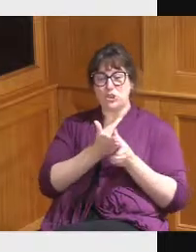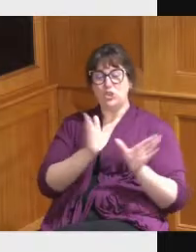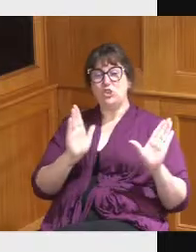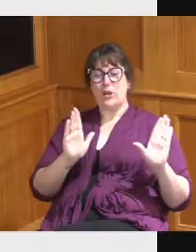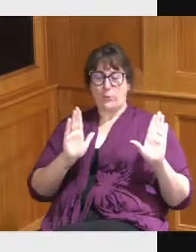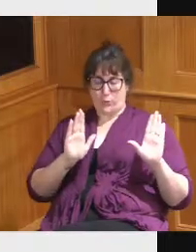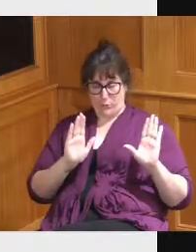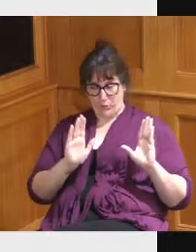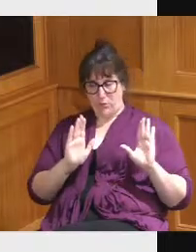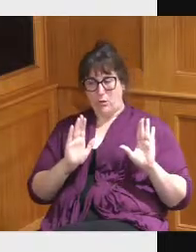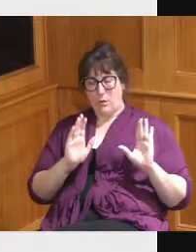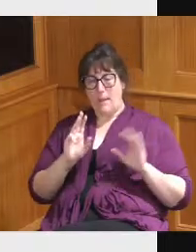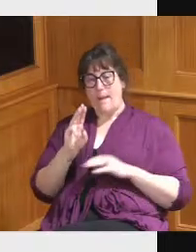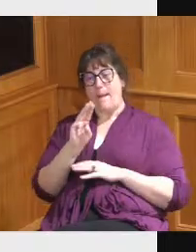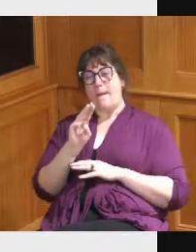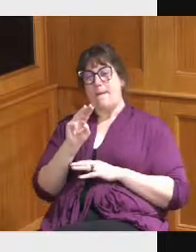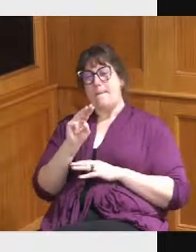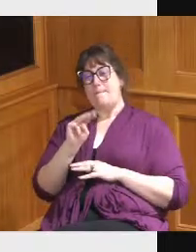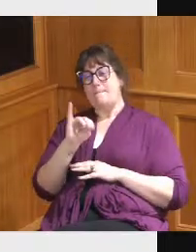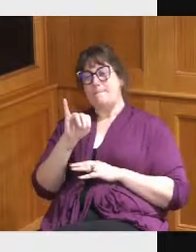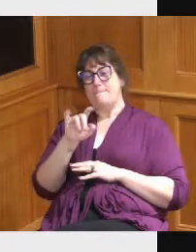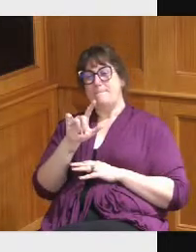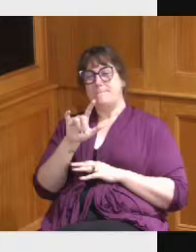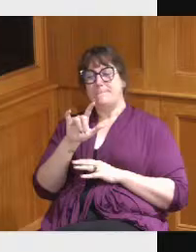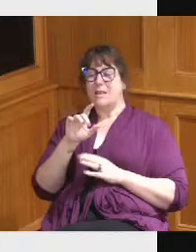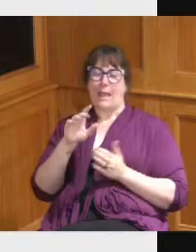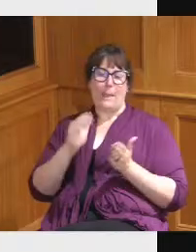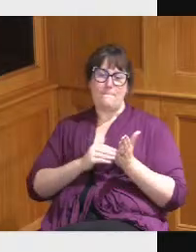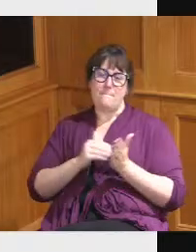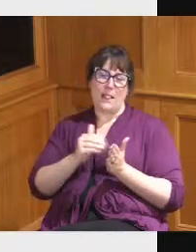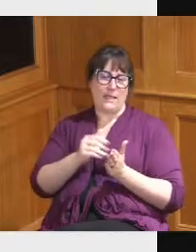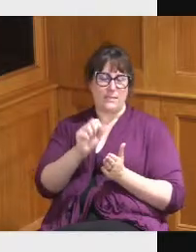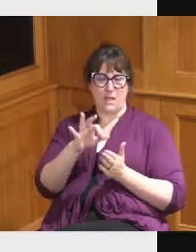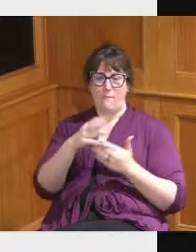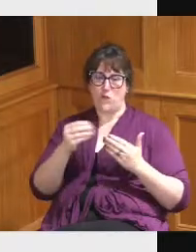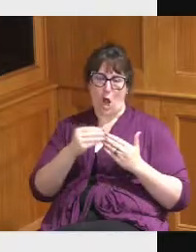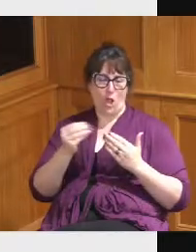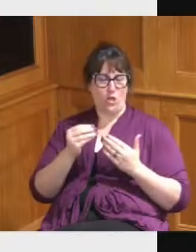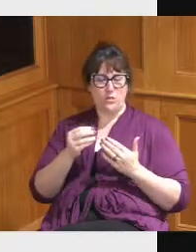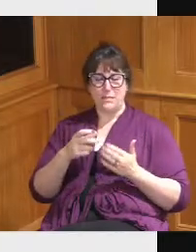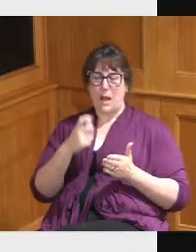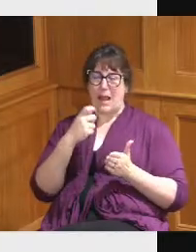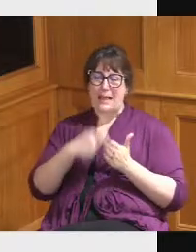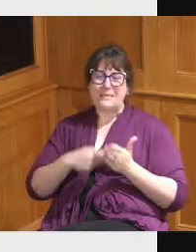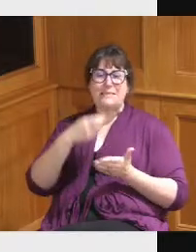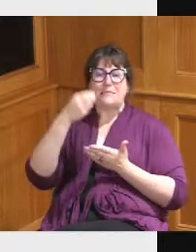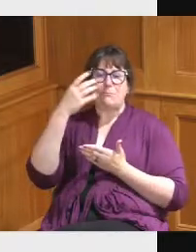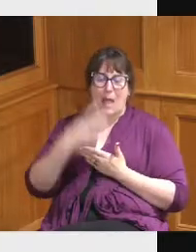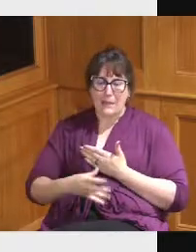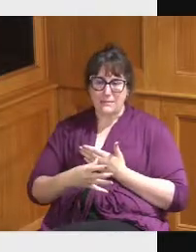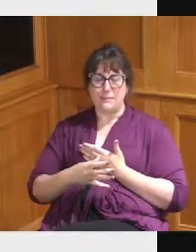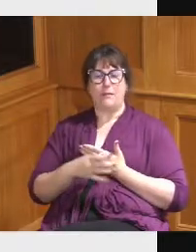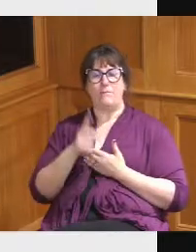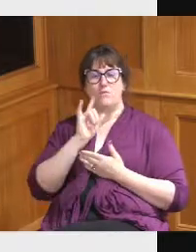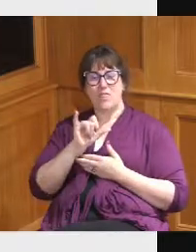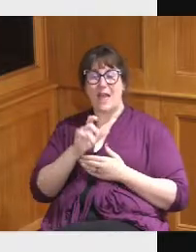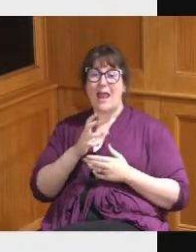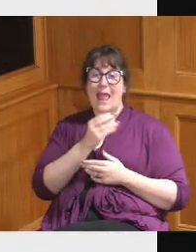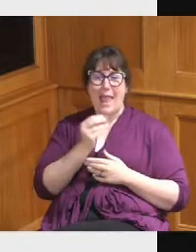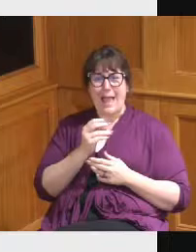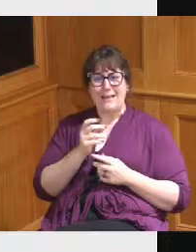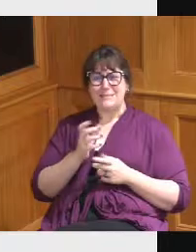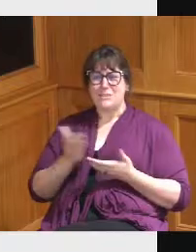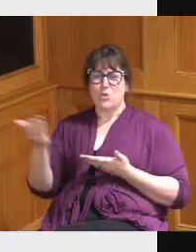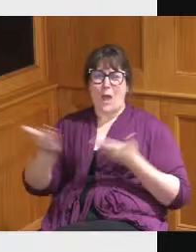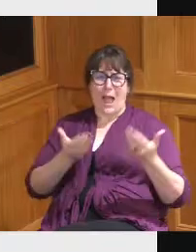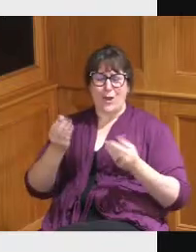was millions of dollars, very, very expensive to update those billing systems, and the additional staffing that would be required